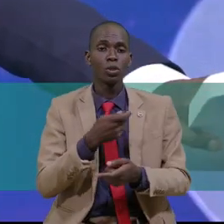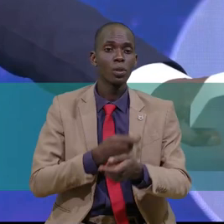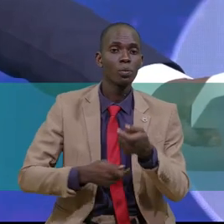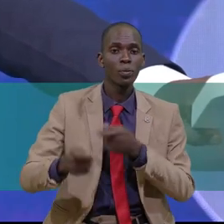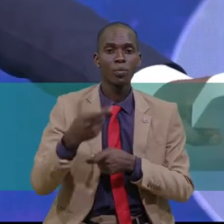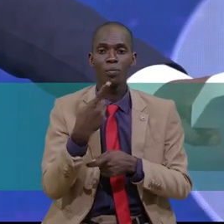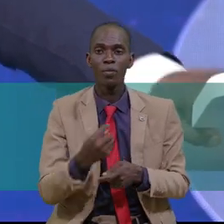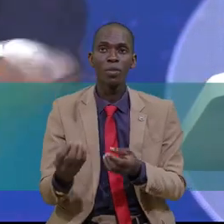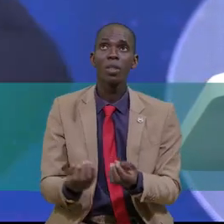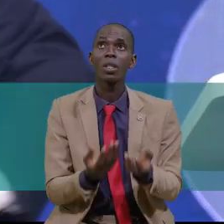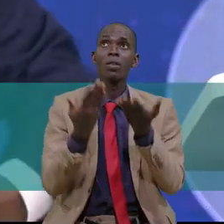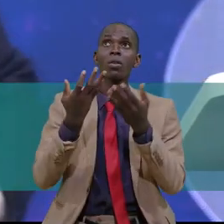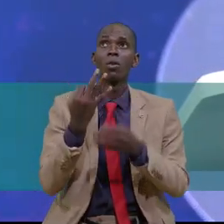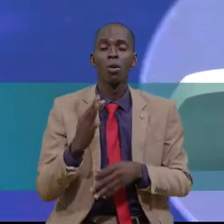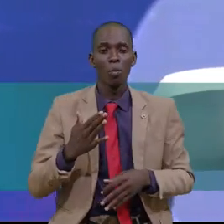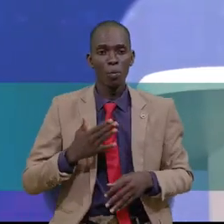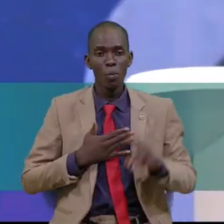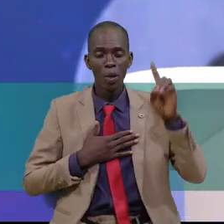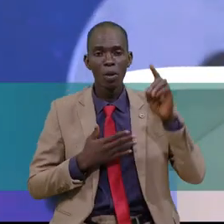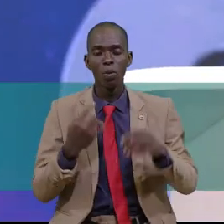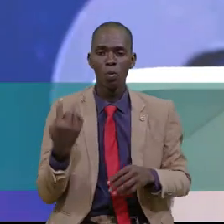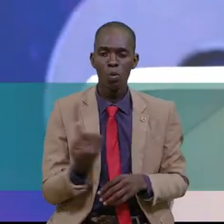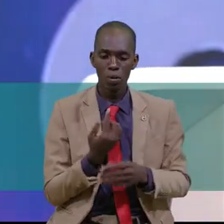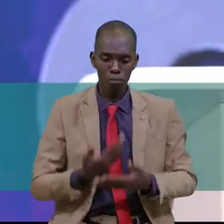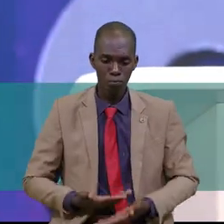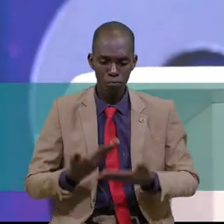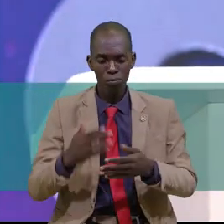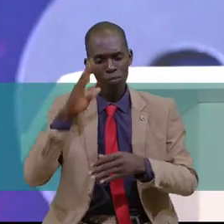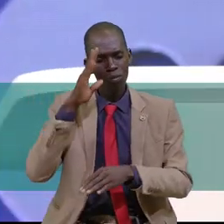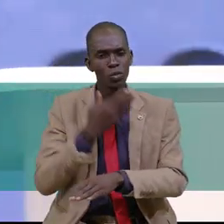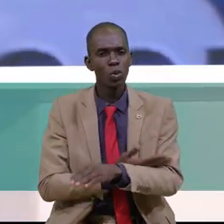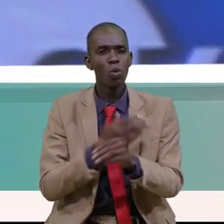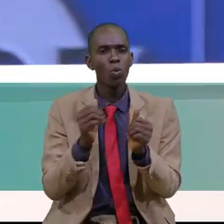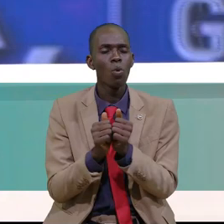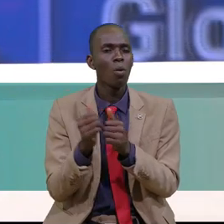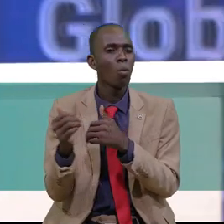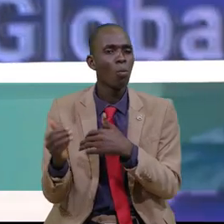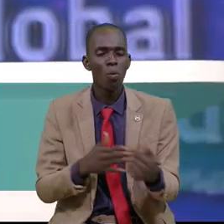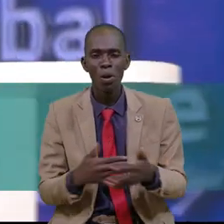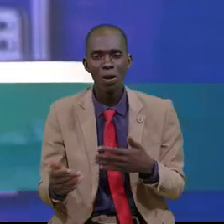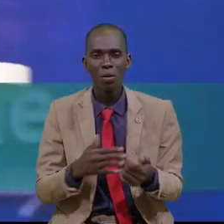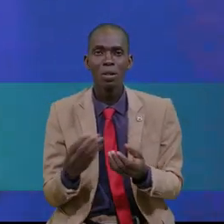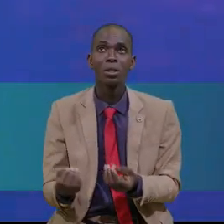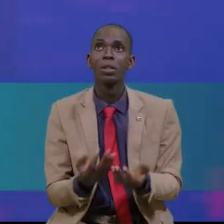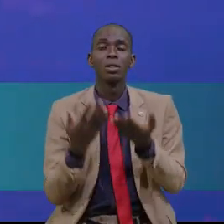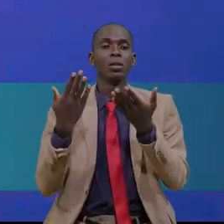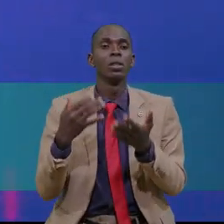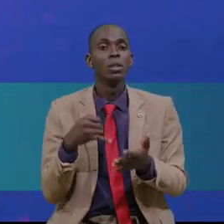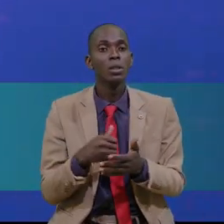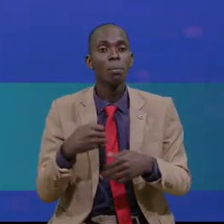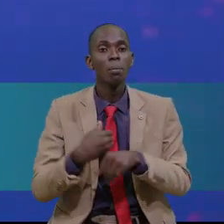my only begotten Son with whatever sacrifice. It makes God to